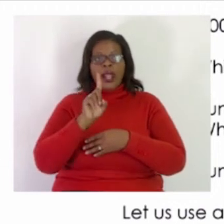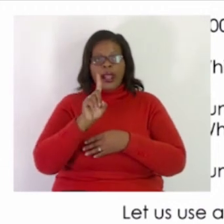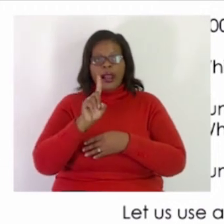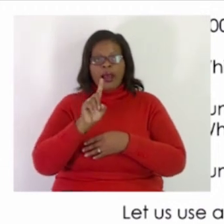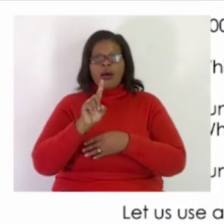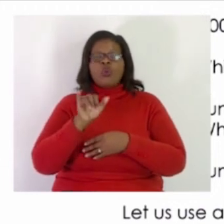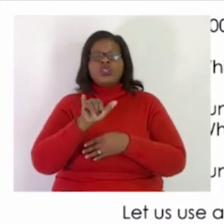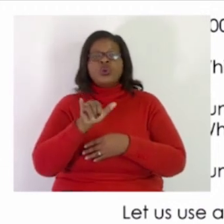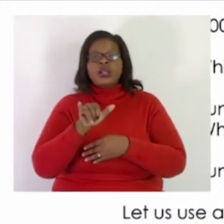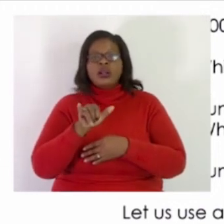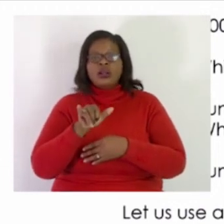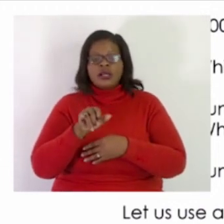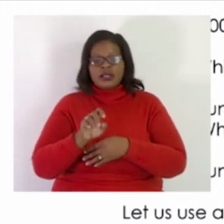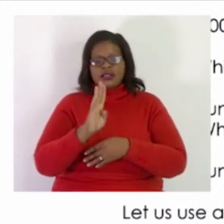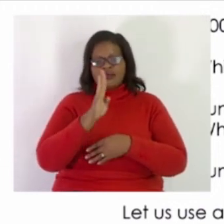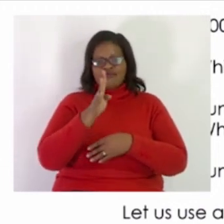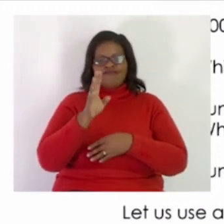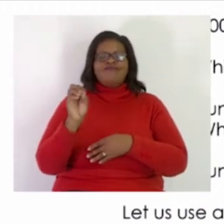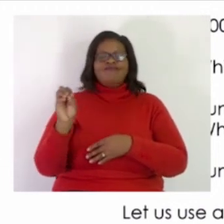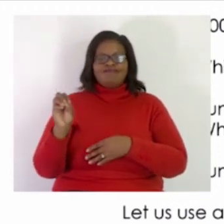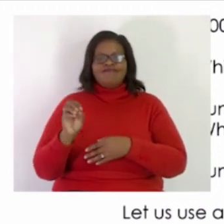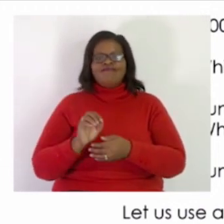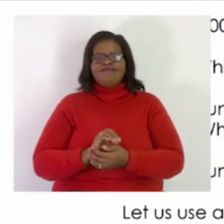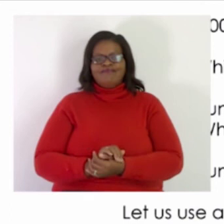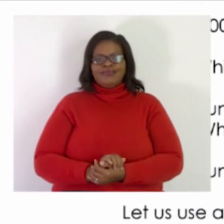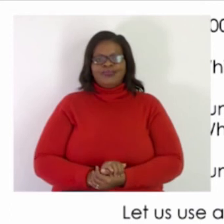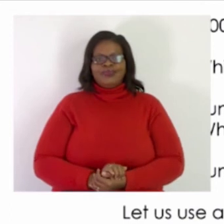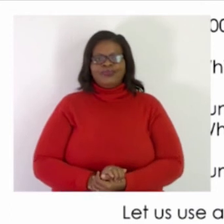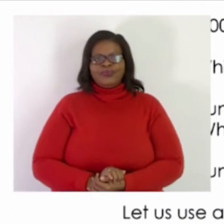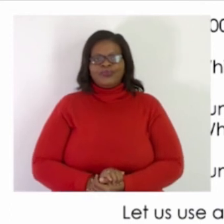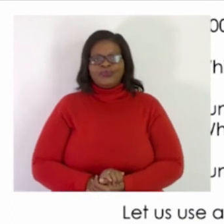and it will be 400. So